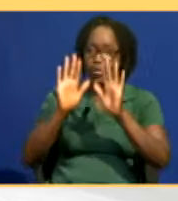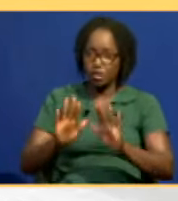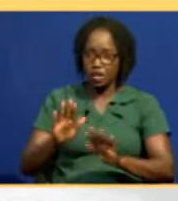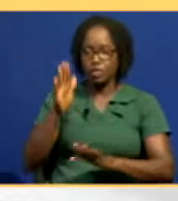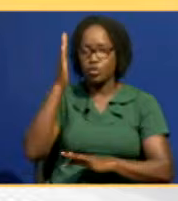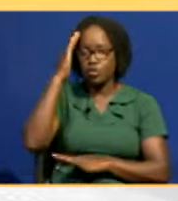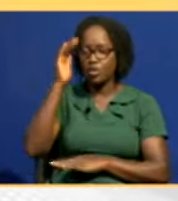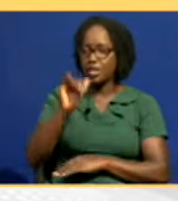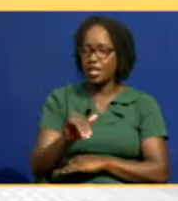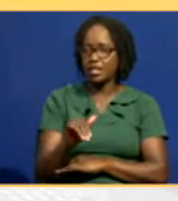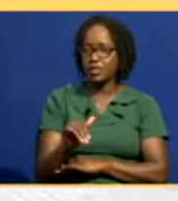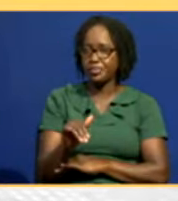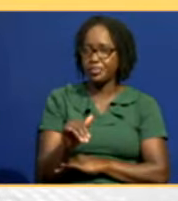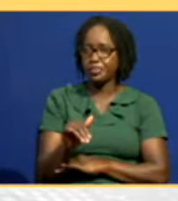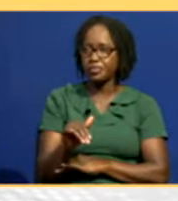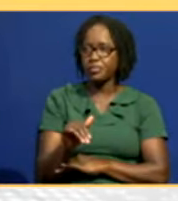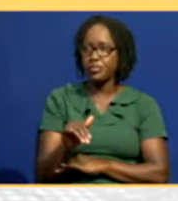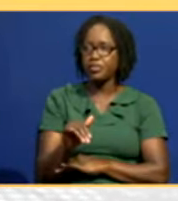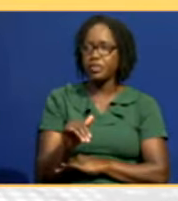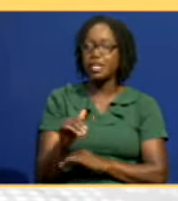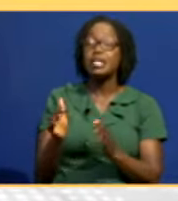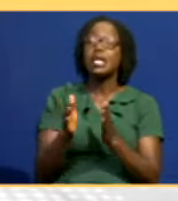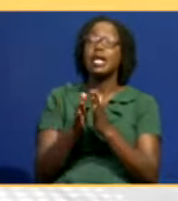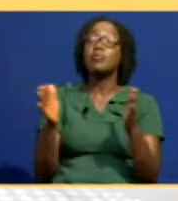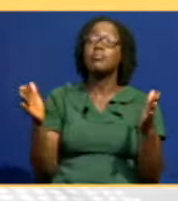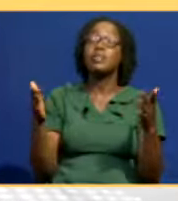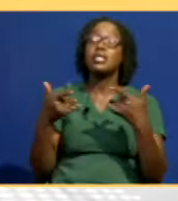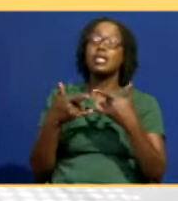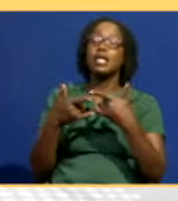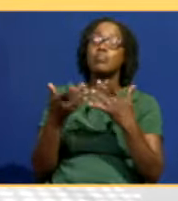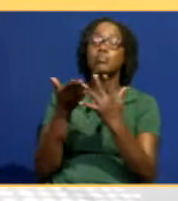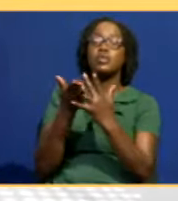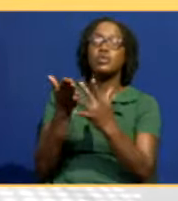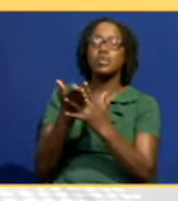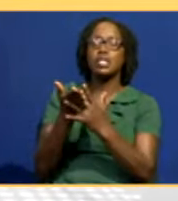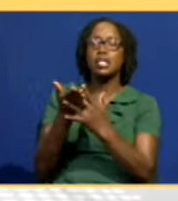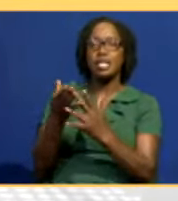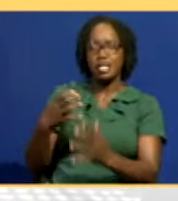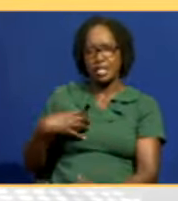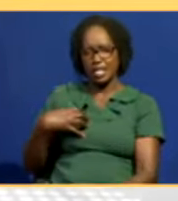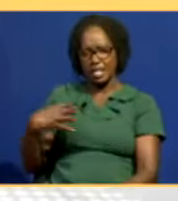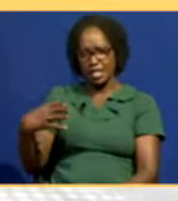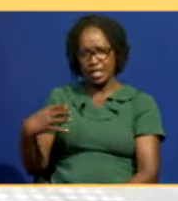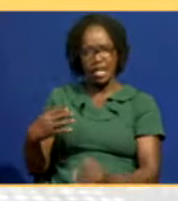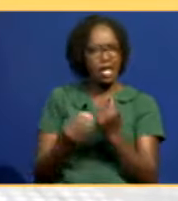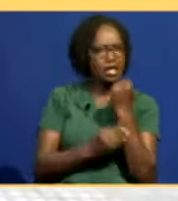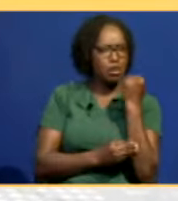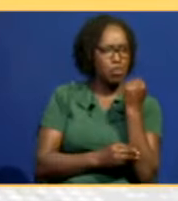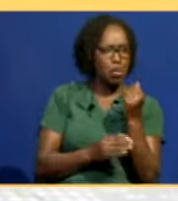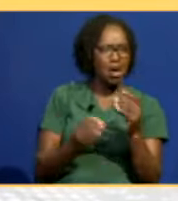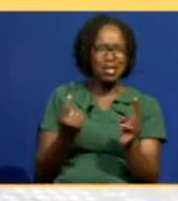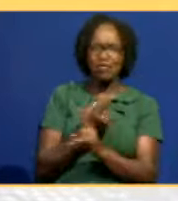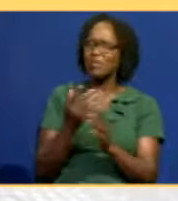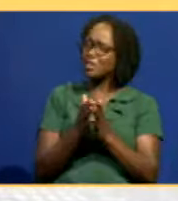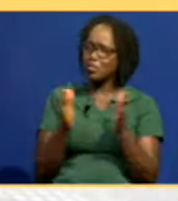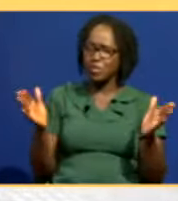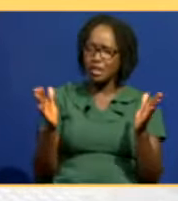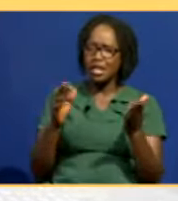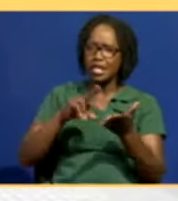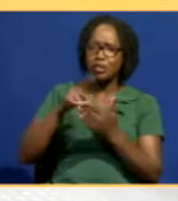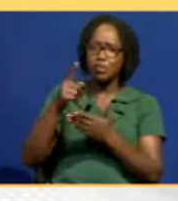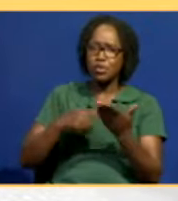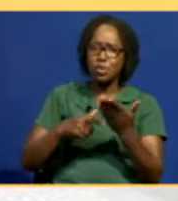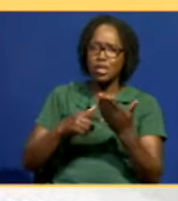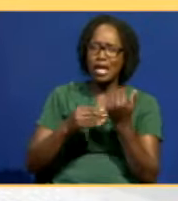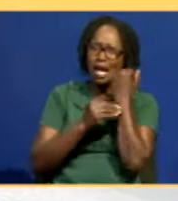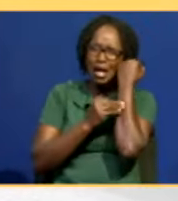that there is a big gap between the rich and the poor. And that means that the poverty rates are very